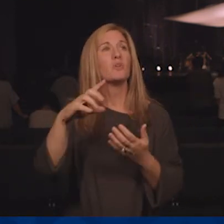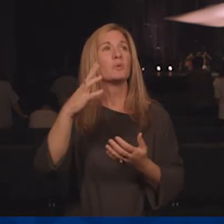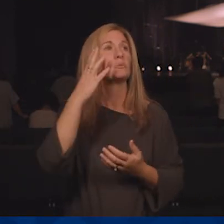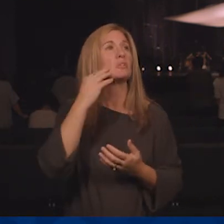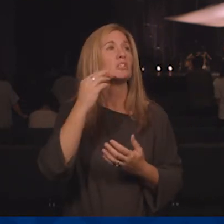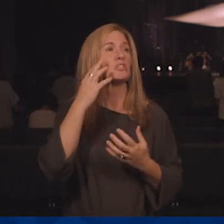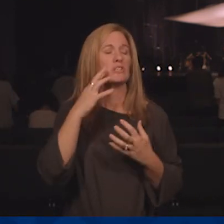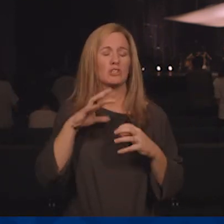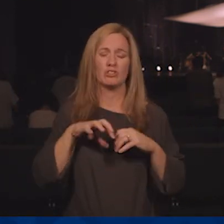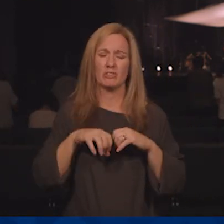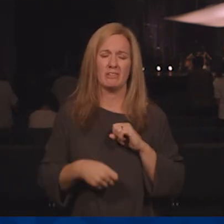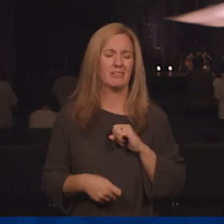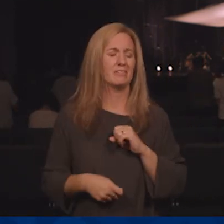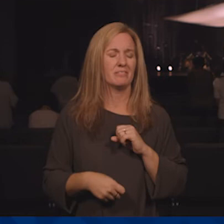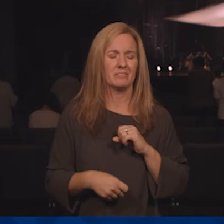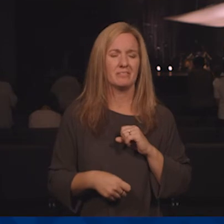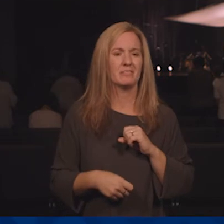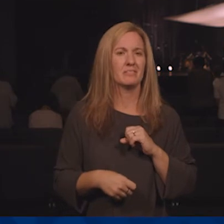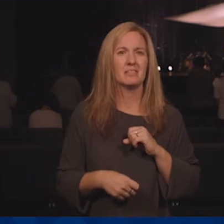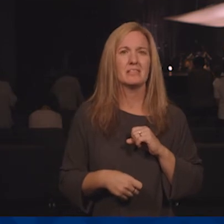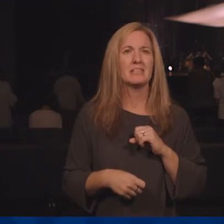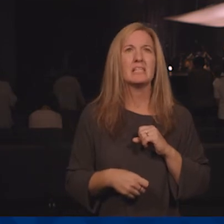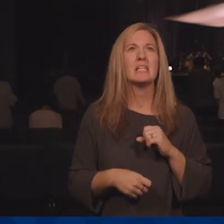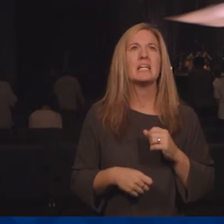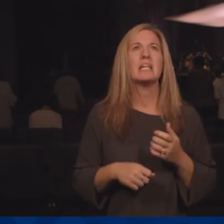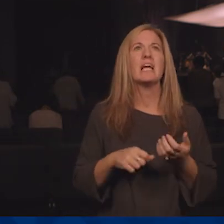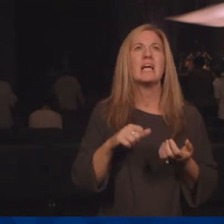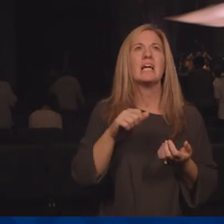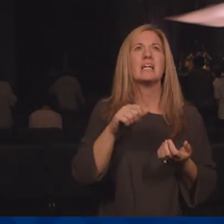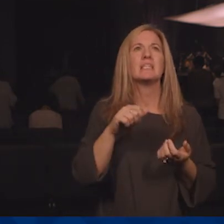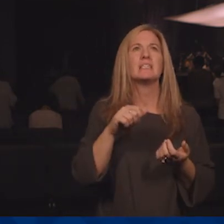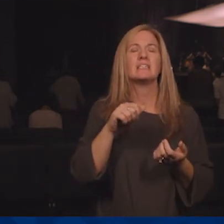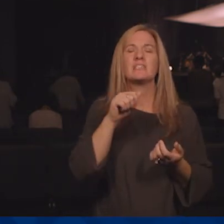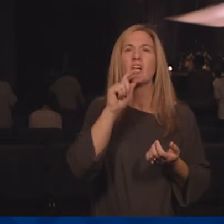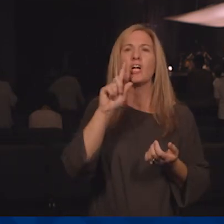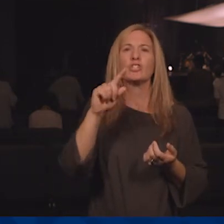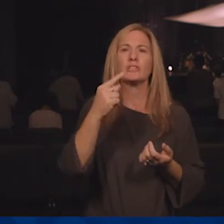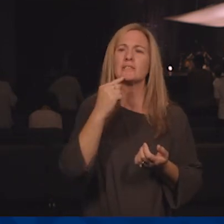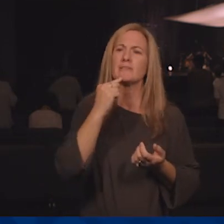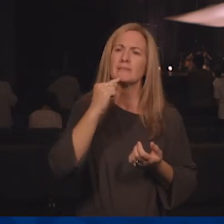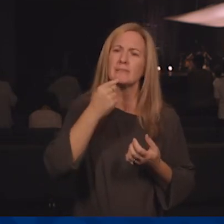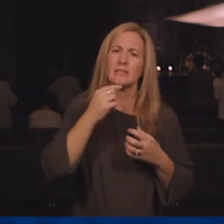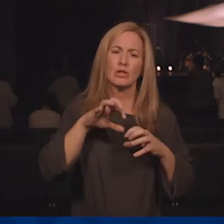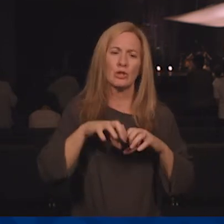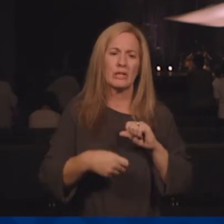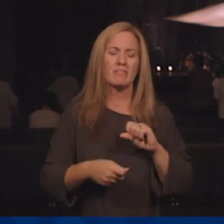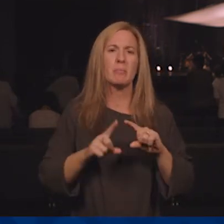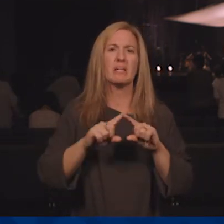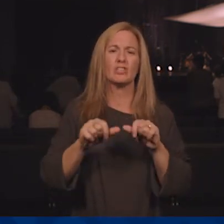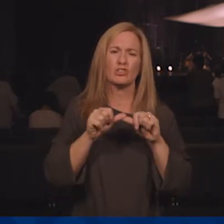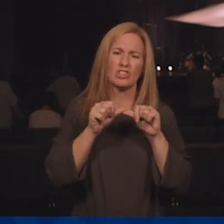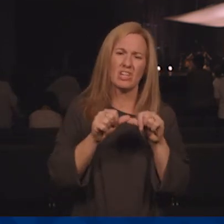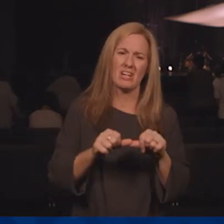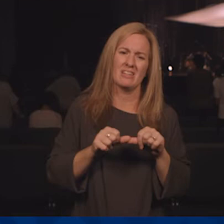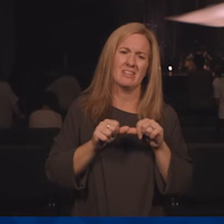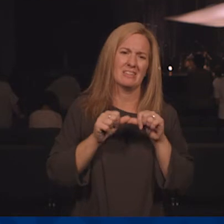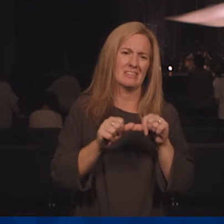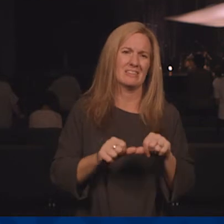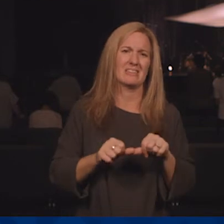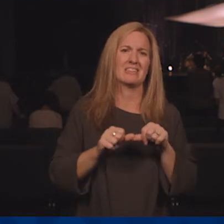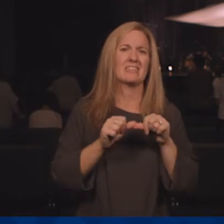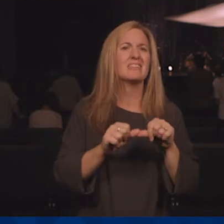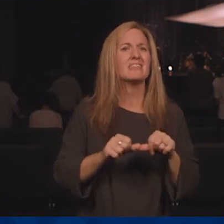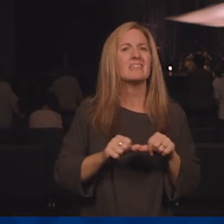grief. And it's not just acute grief, but it's chronic grief, particularly for some of